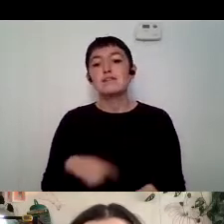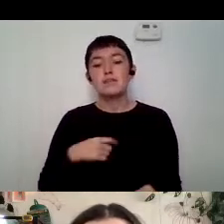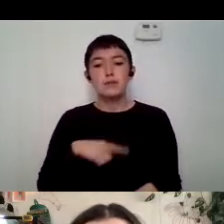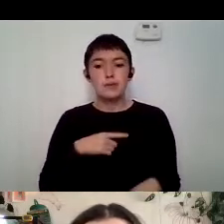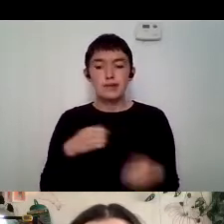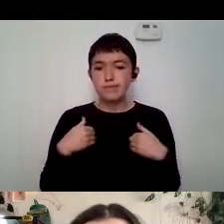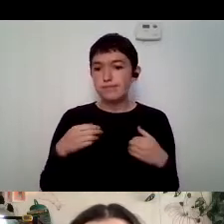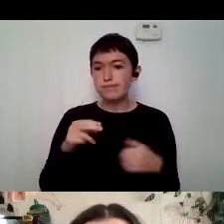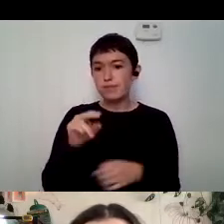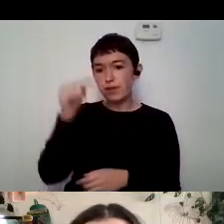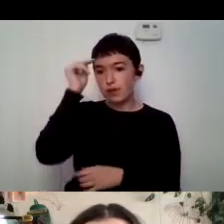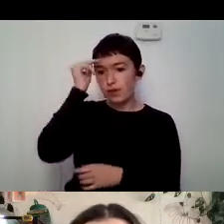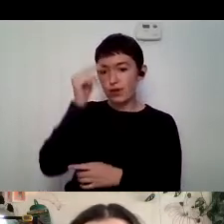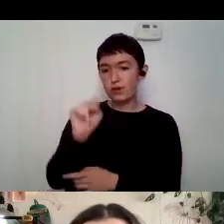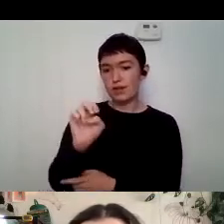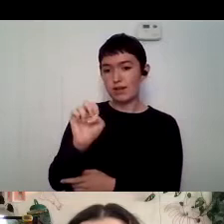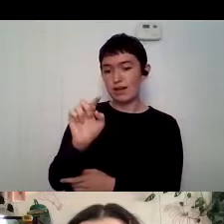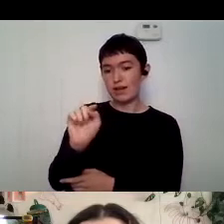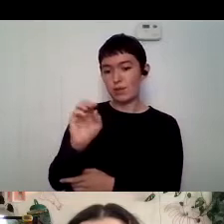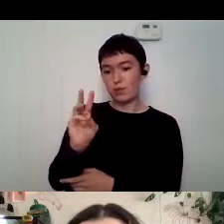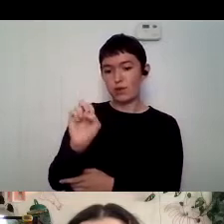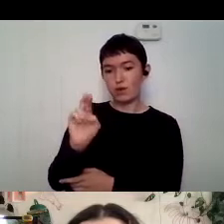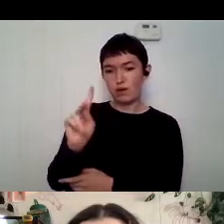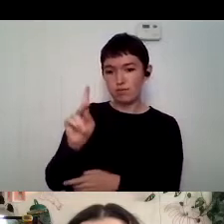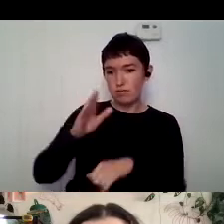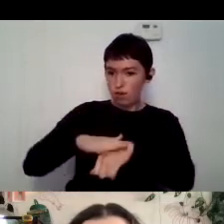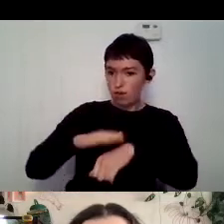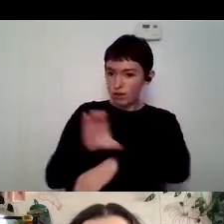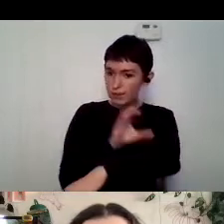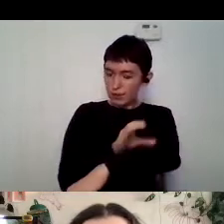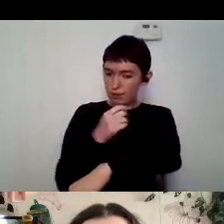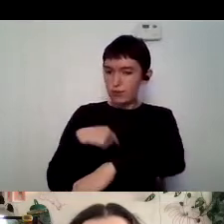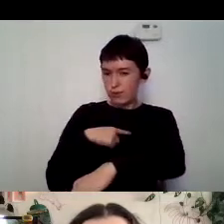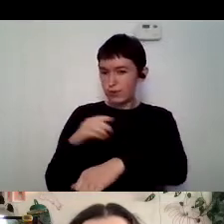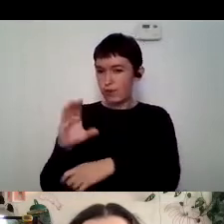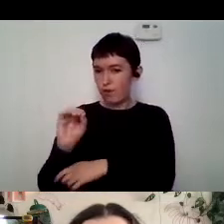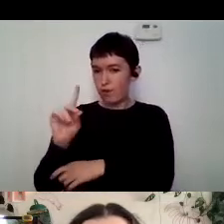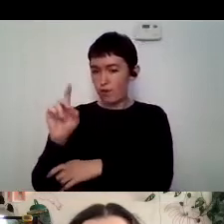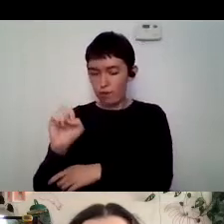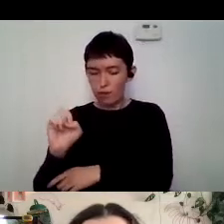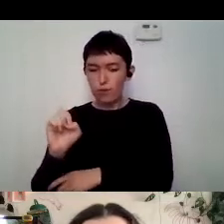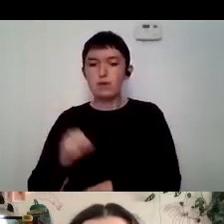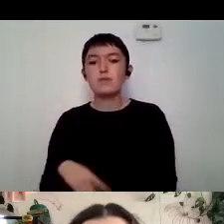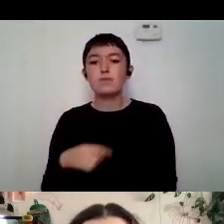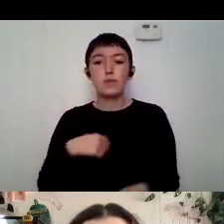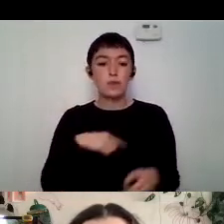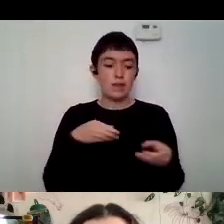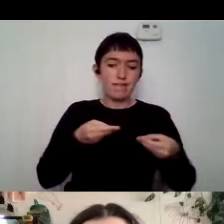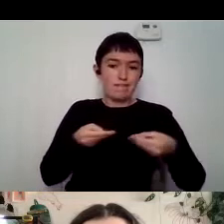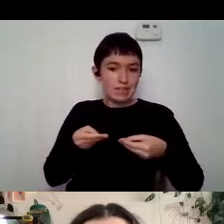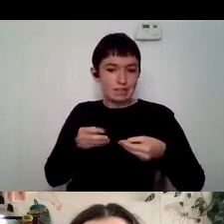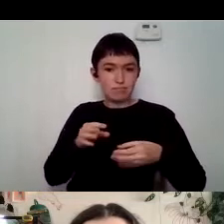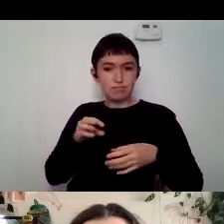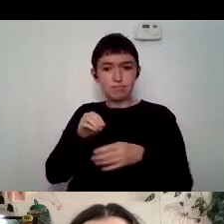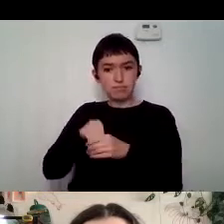neural network on a computer, which we code up, and we feed into our model some kind of desired properties. So the properties we